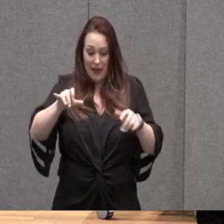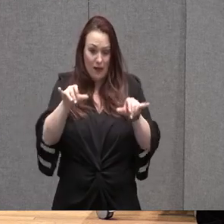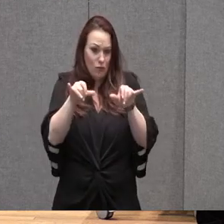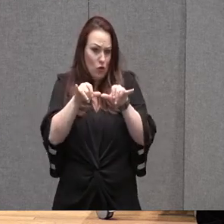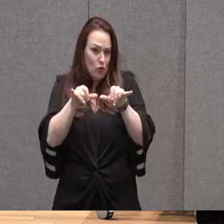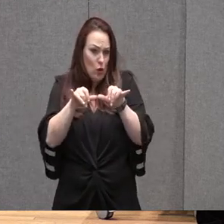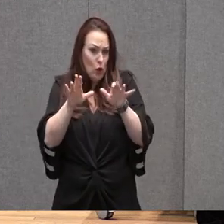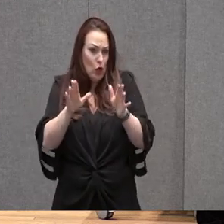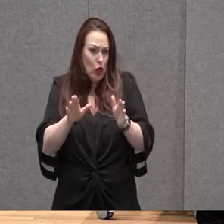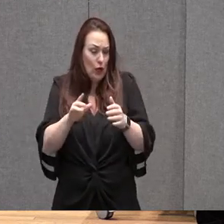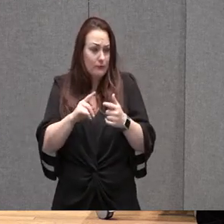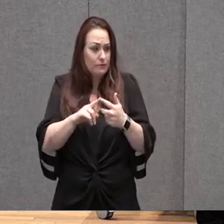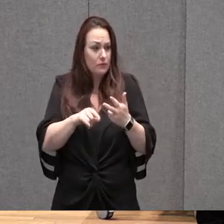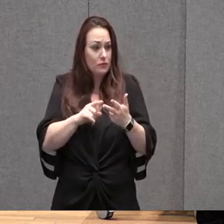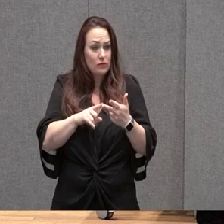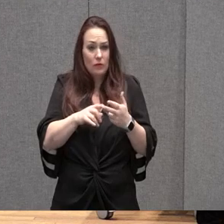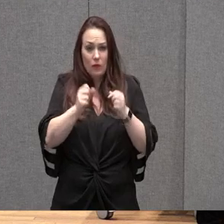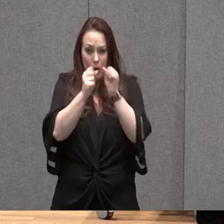Rulers,